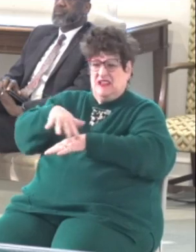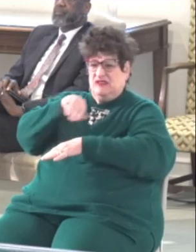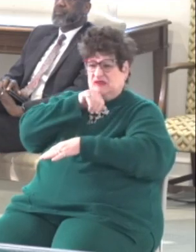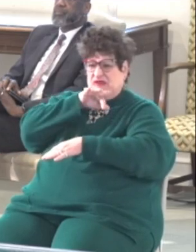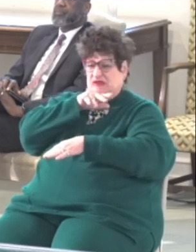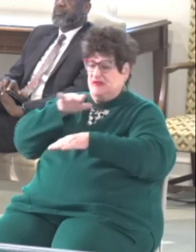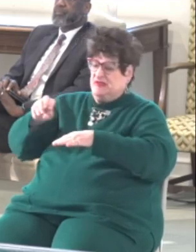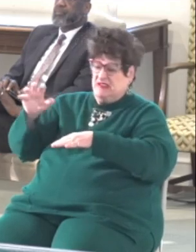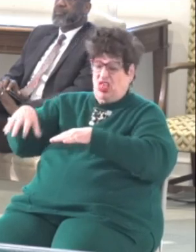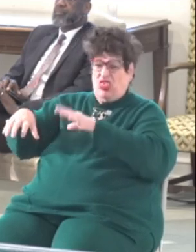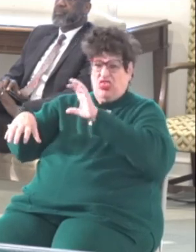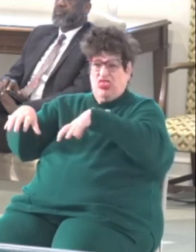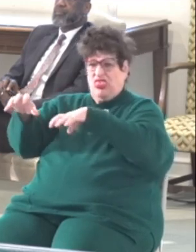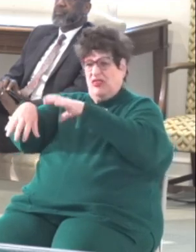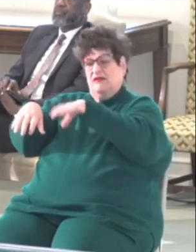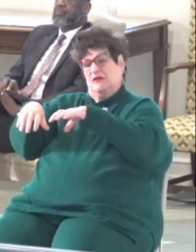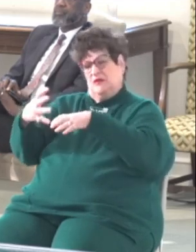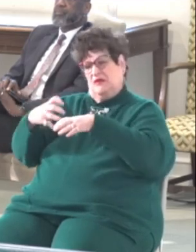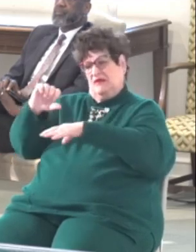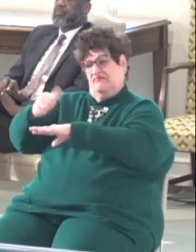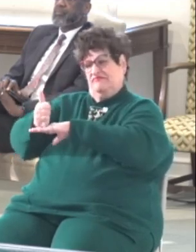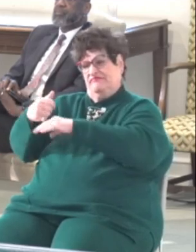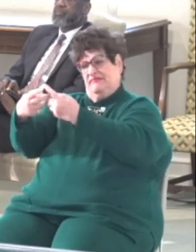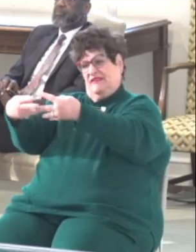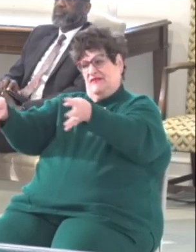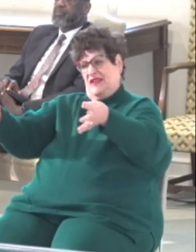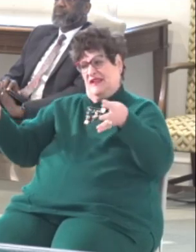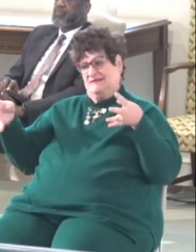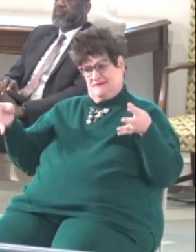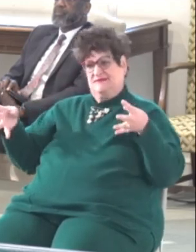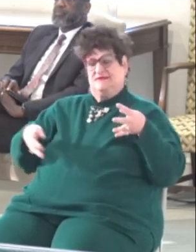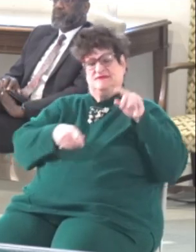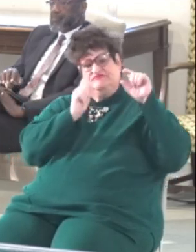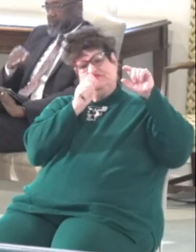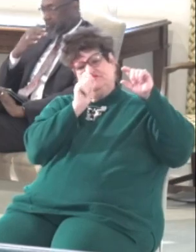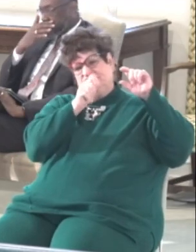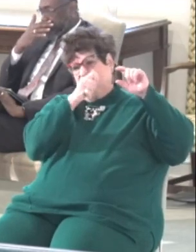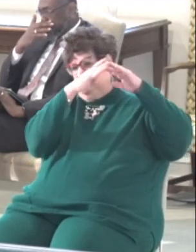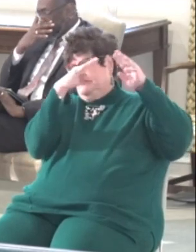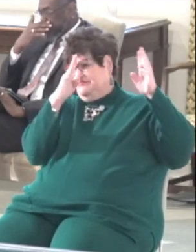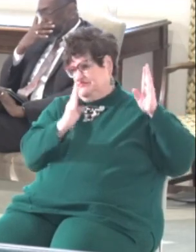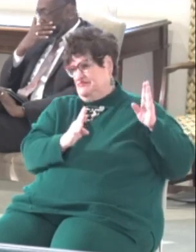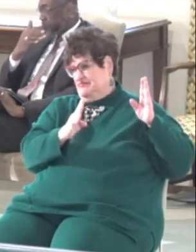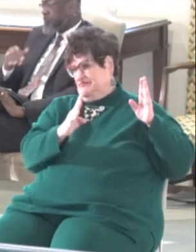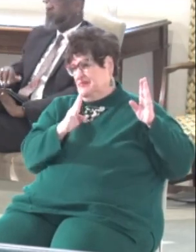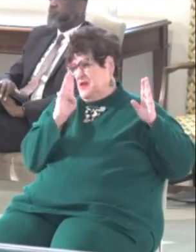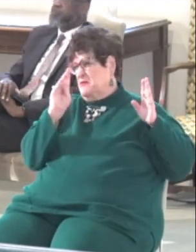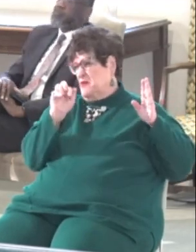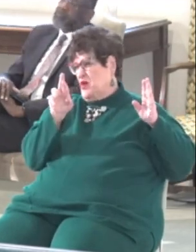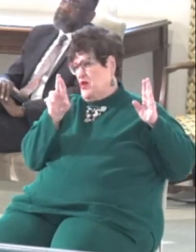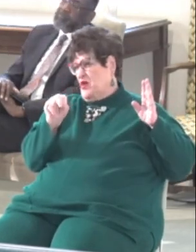decades, to build the fence, to restore the barn, and to welcome our first horses.